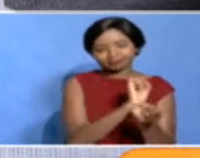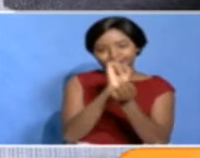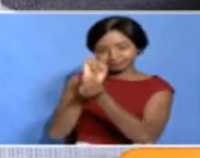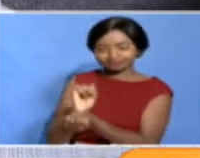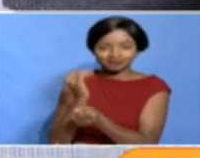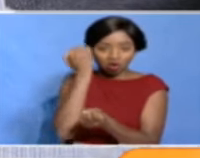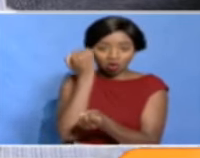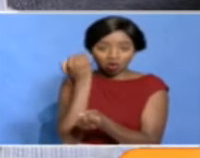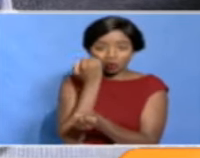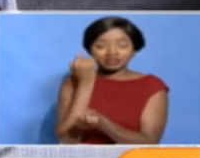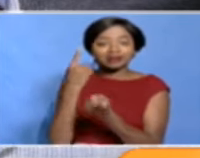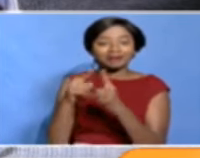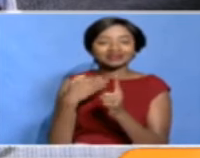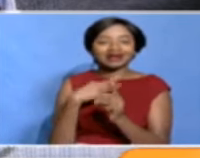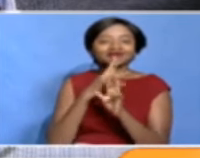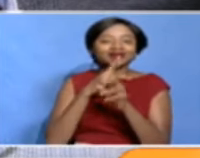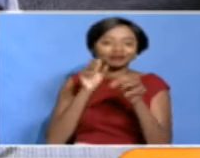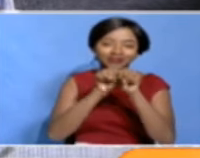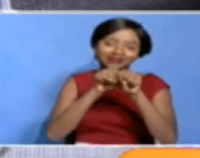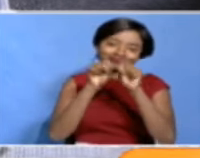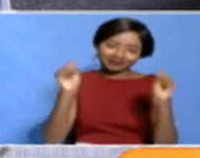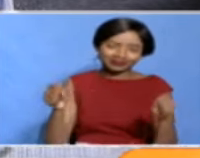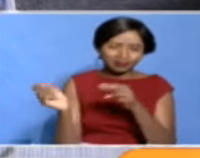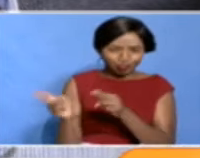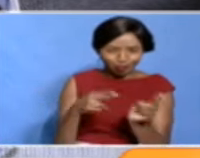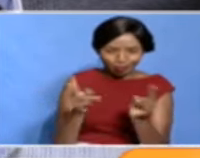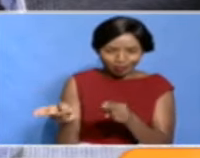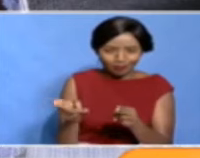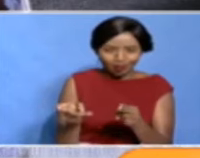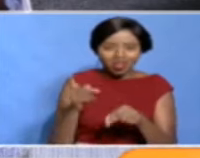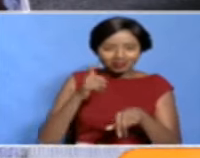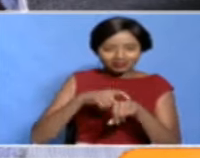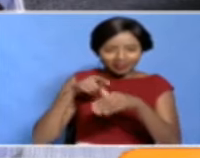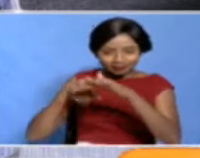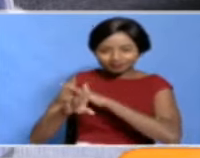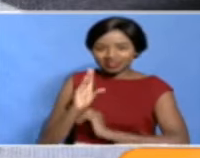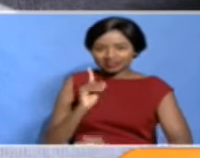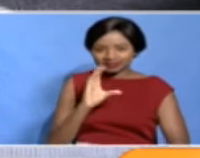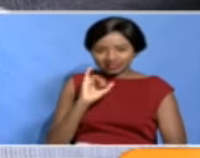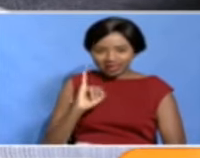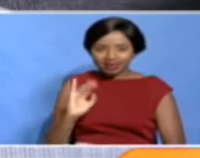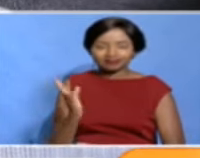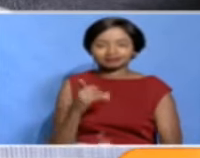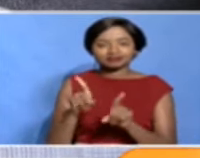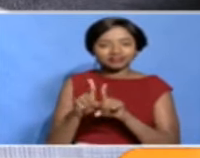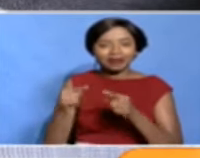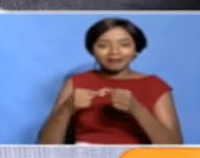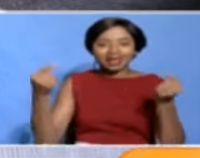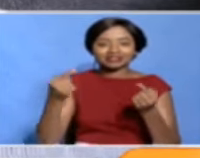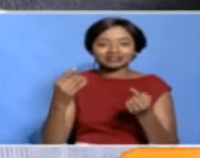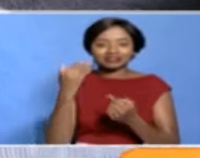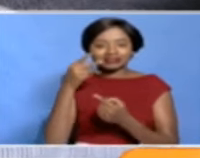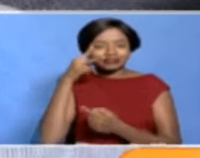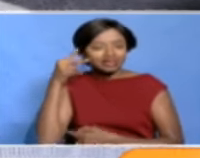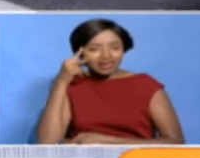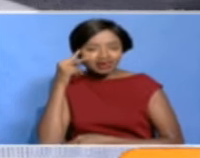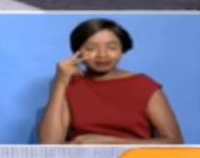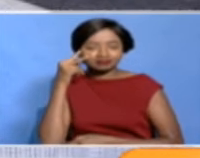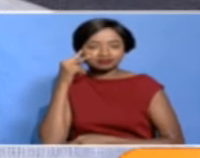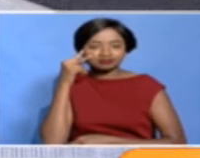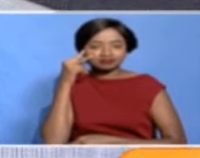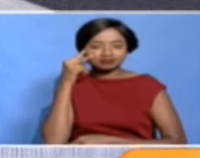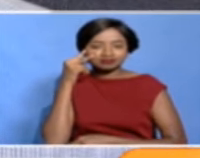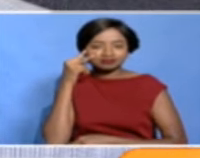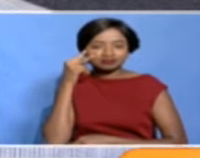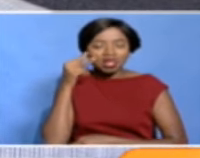Na kuna reporting system ambayo iko kwa kupelekwenda kwa ofisi ya DCI na anti-terror, na kesi zile ilikuwa zikiongozwa na